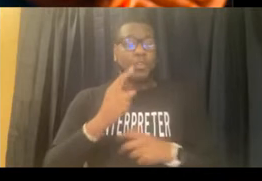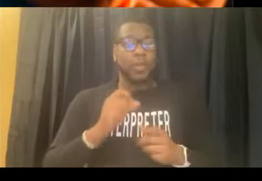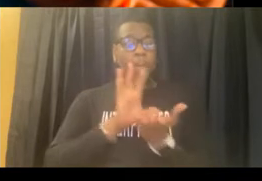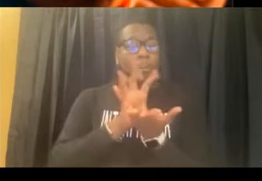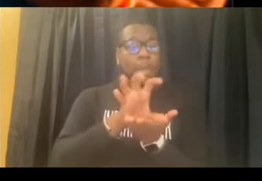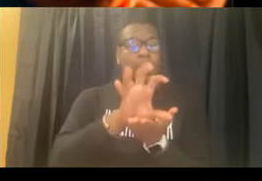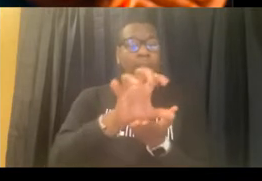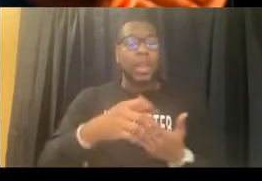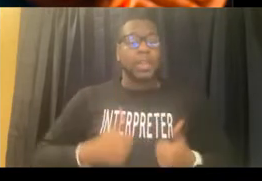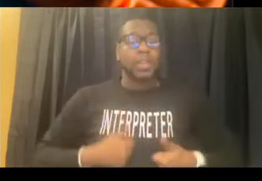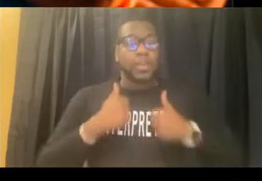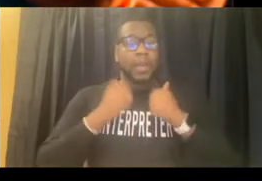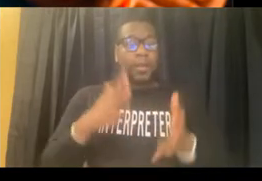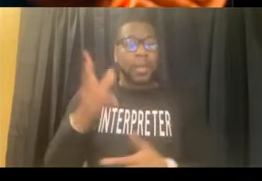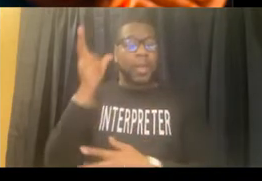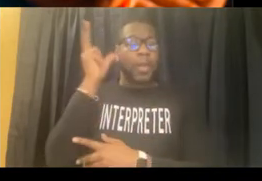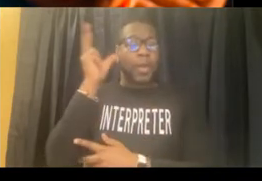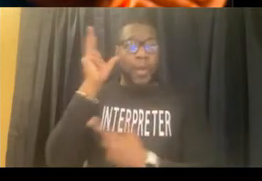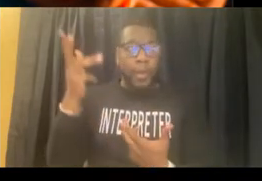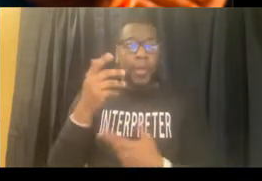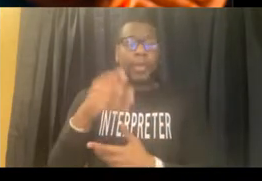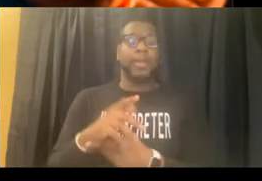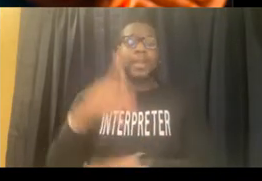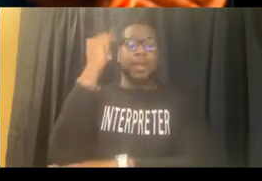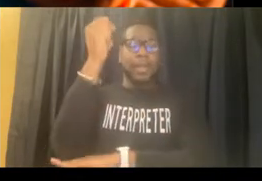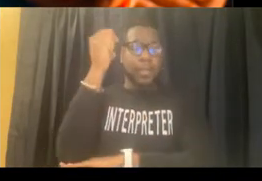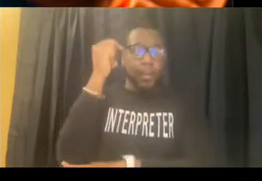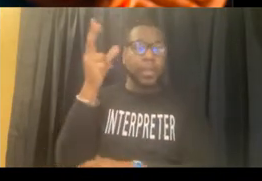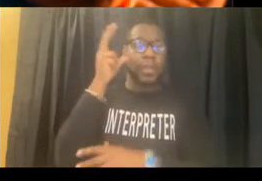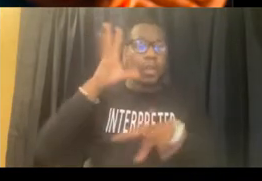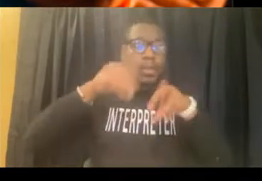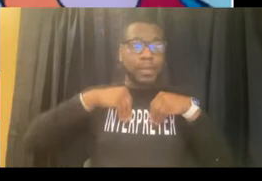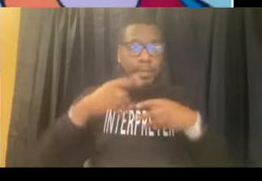lives, communities, and throughout a wider lens of society's views.